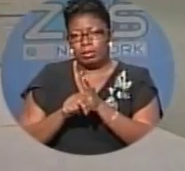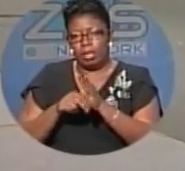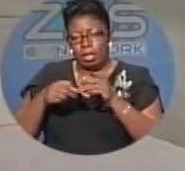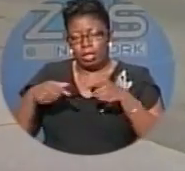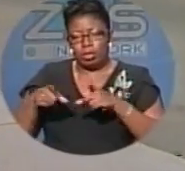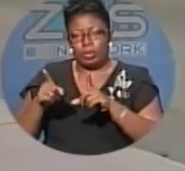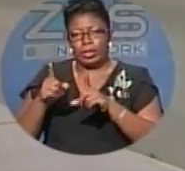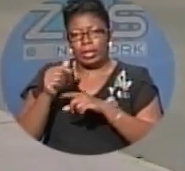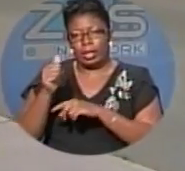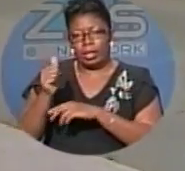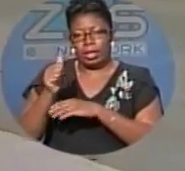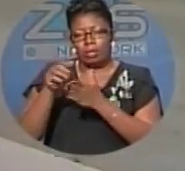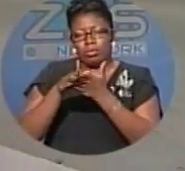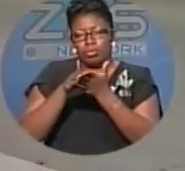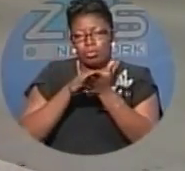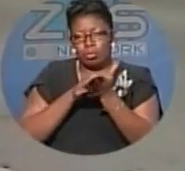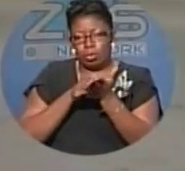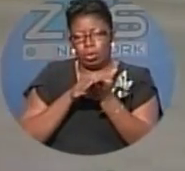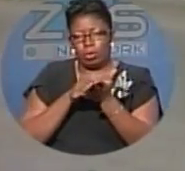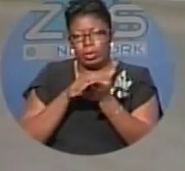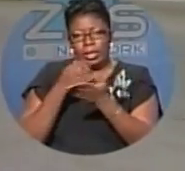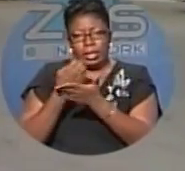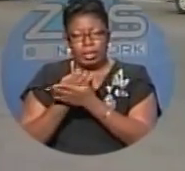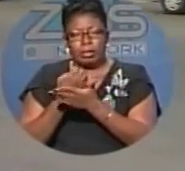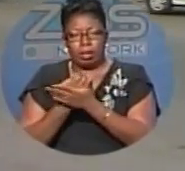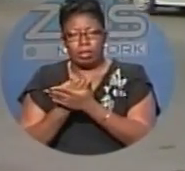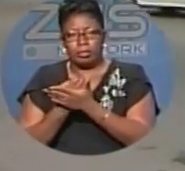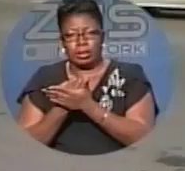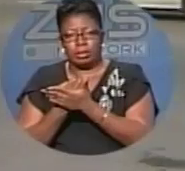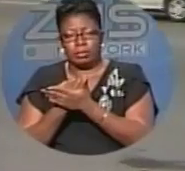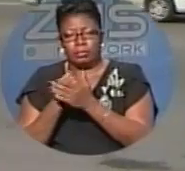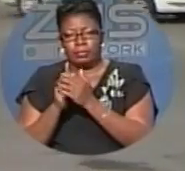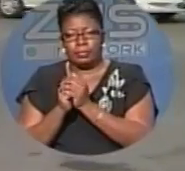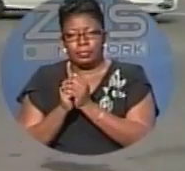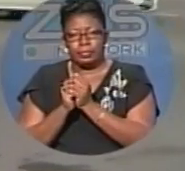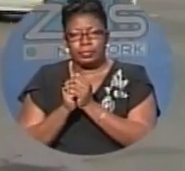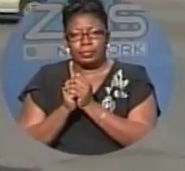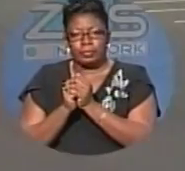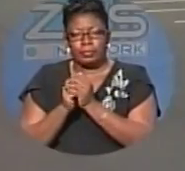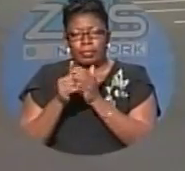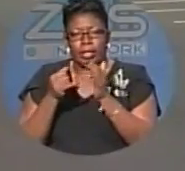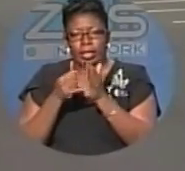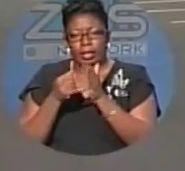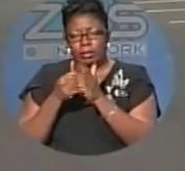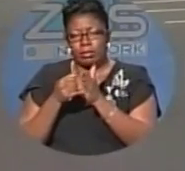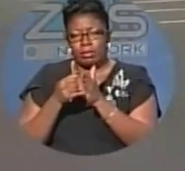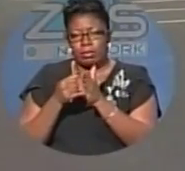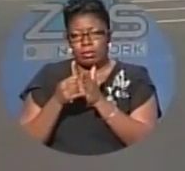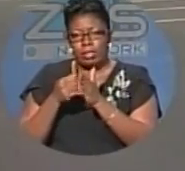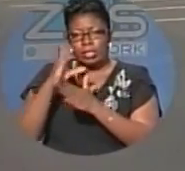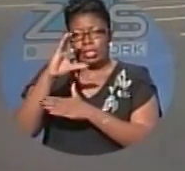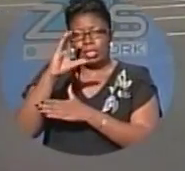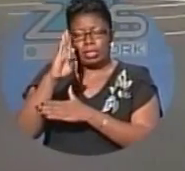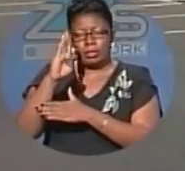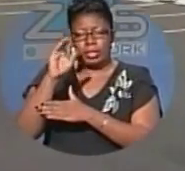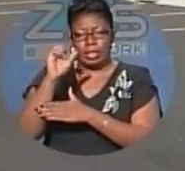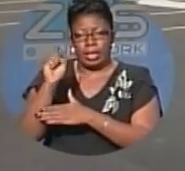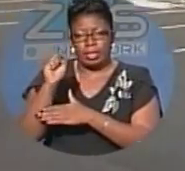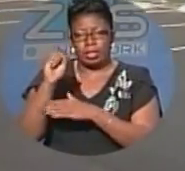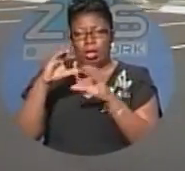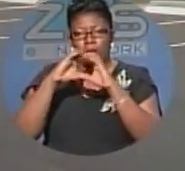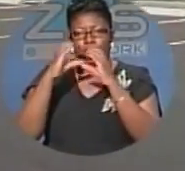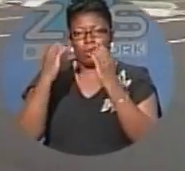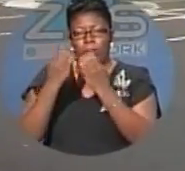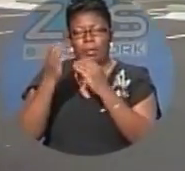economy, but 85% of the space is being leased for retail. Its anchor store is CBS, or Commonwealth